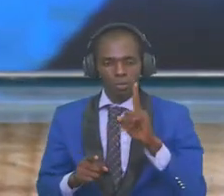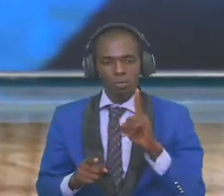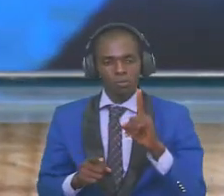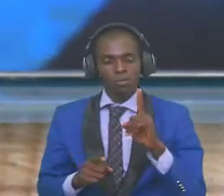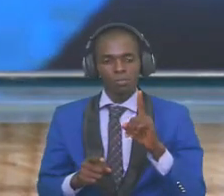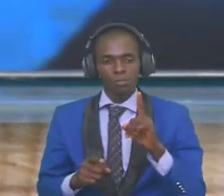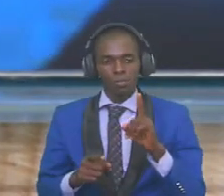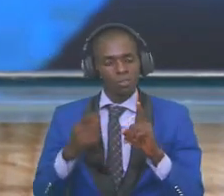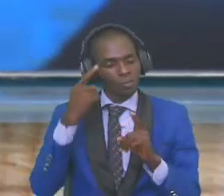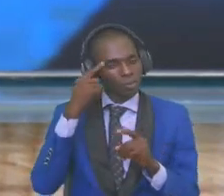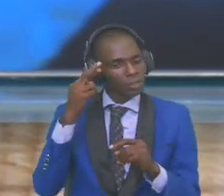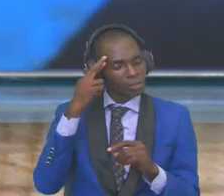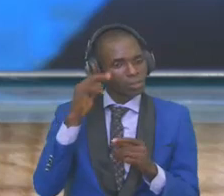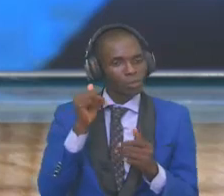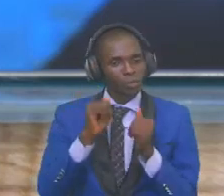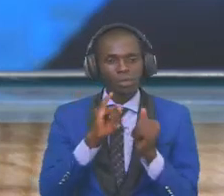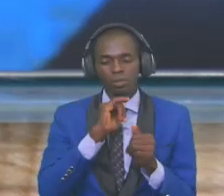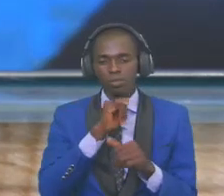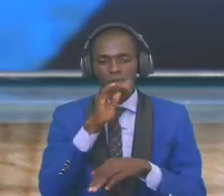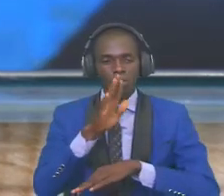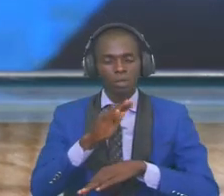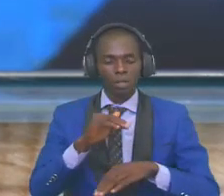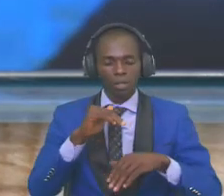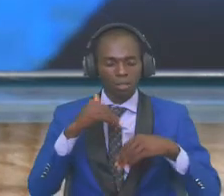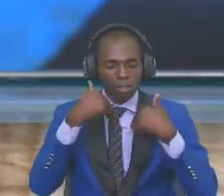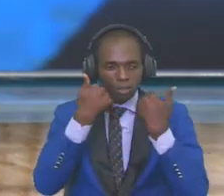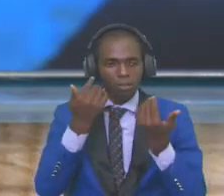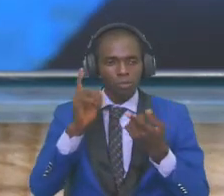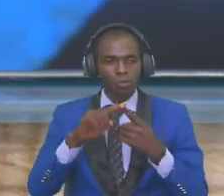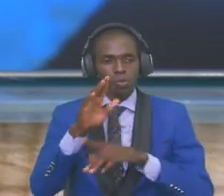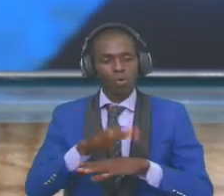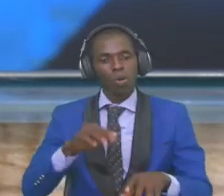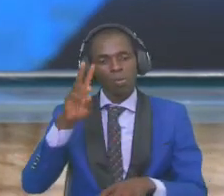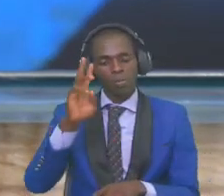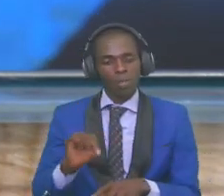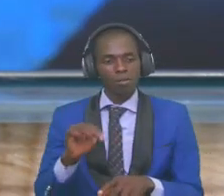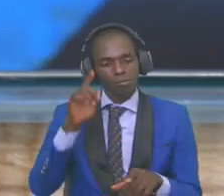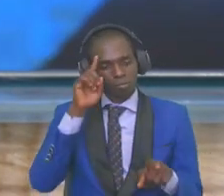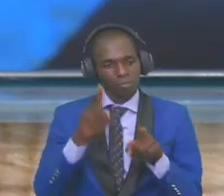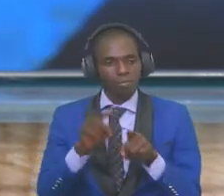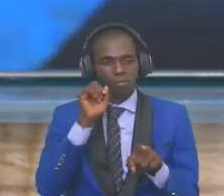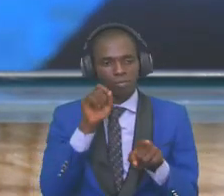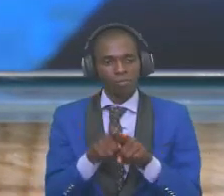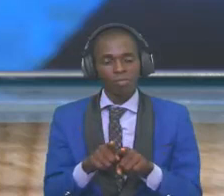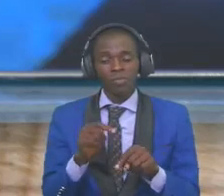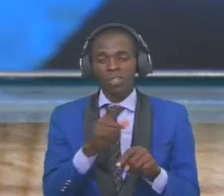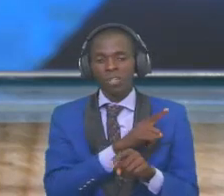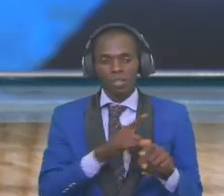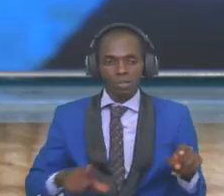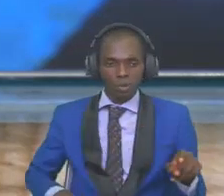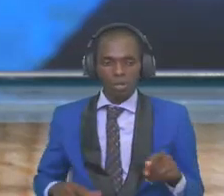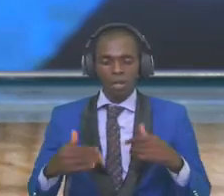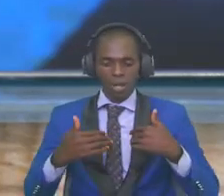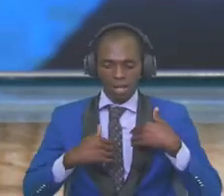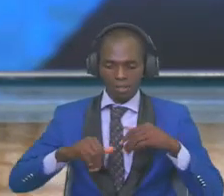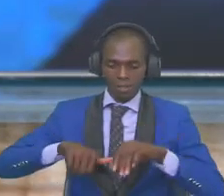not ashamed to call them brethren. The Lord accomplished that sanctification and